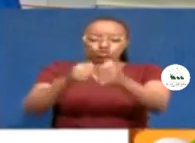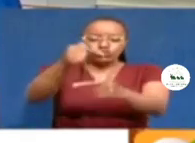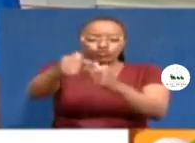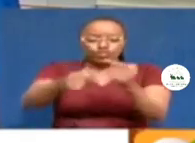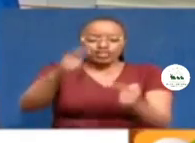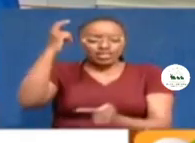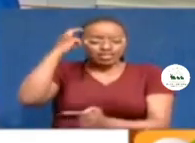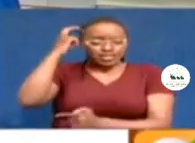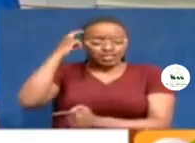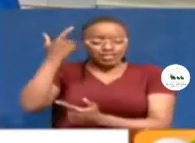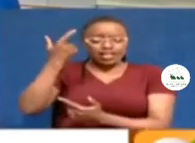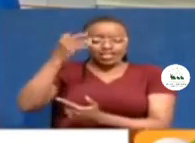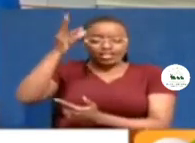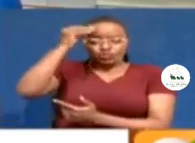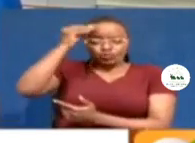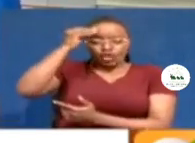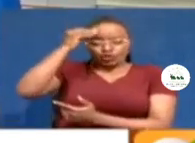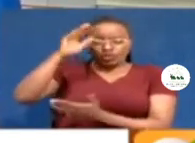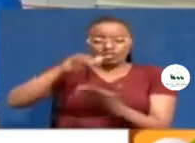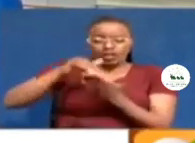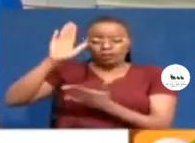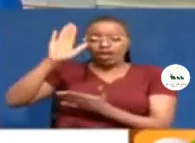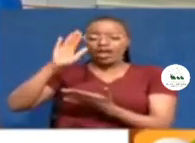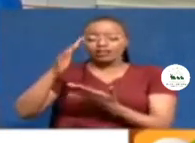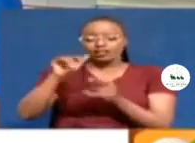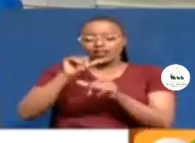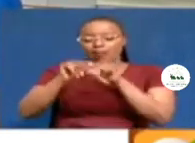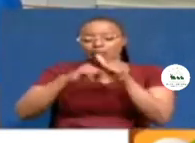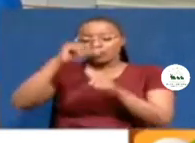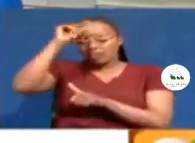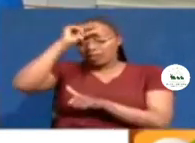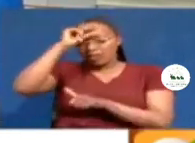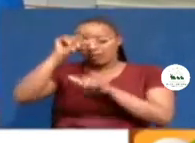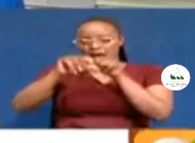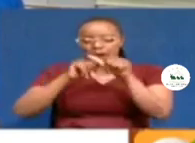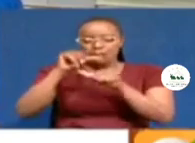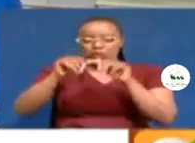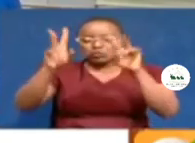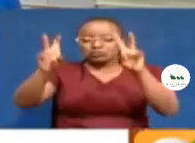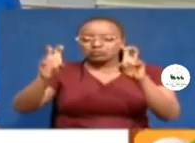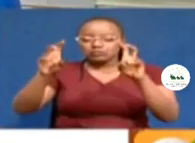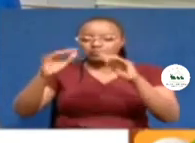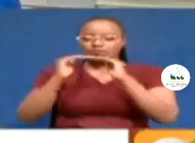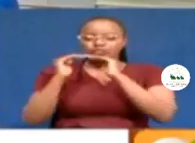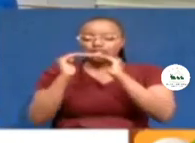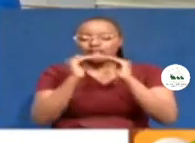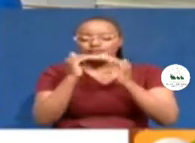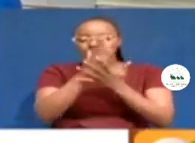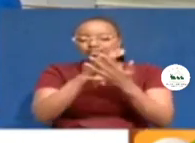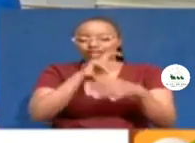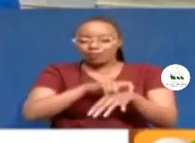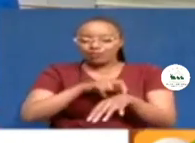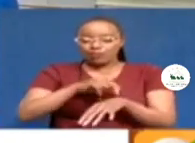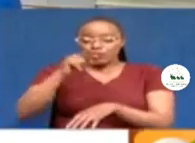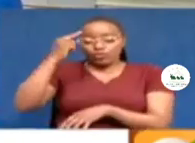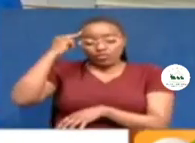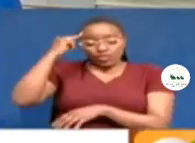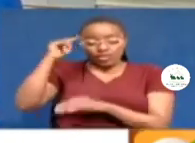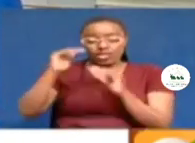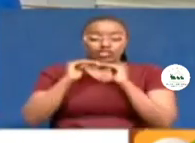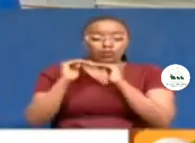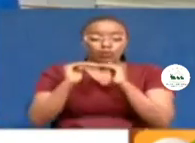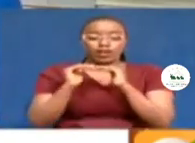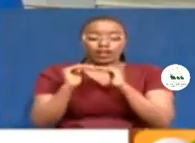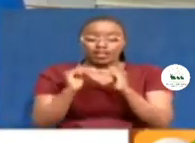consciously educated about even government, about this whole notion of democracy. Sometimes we think that